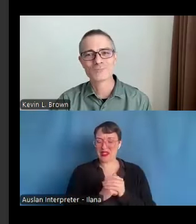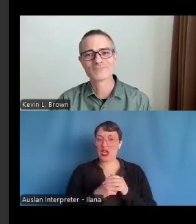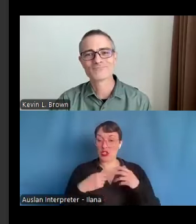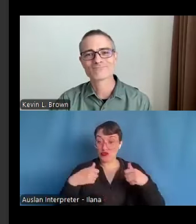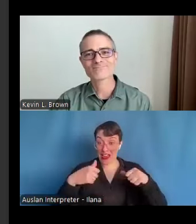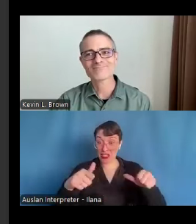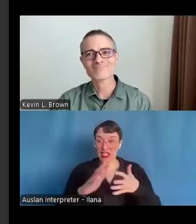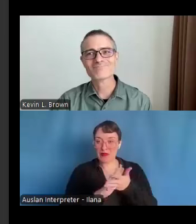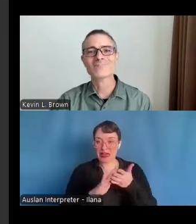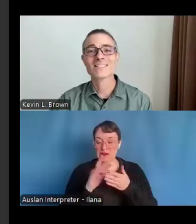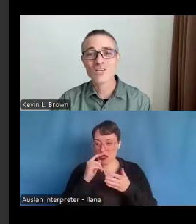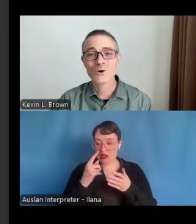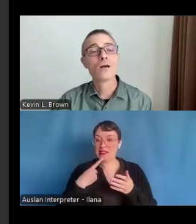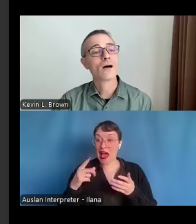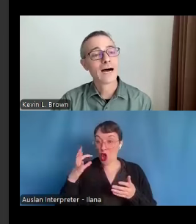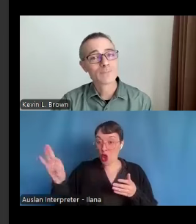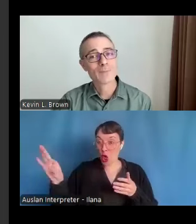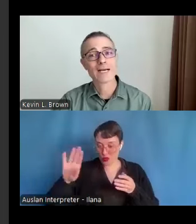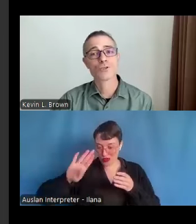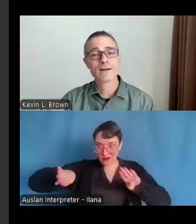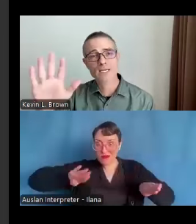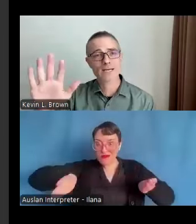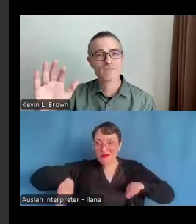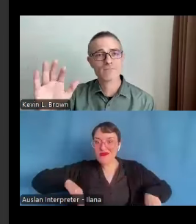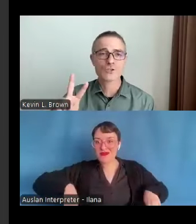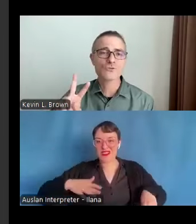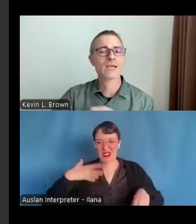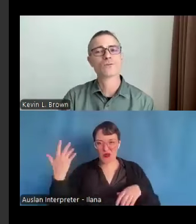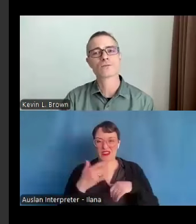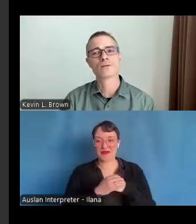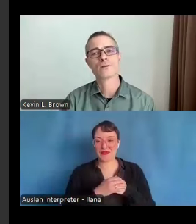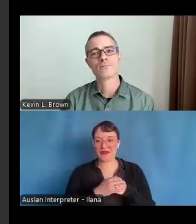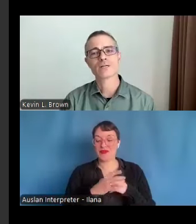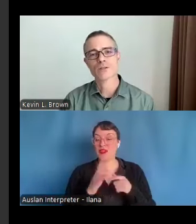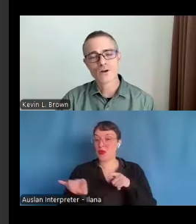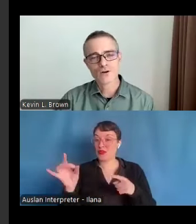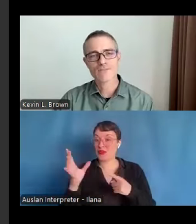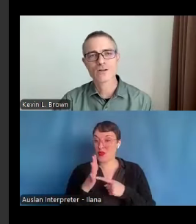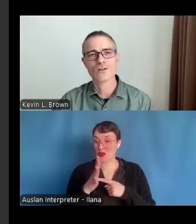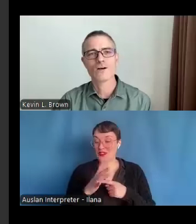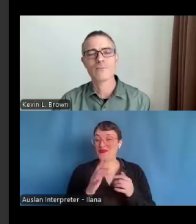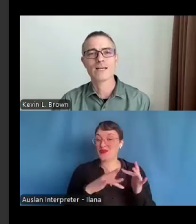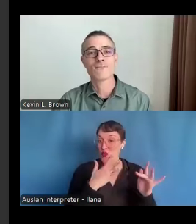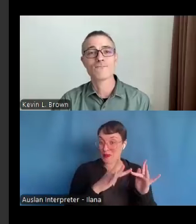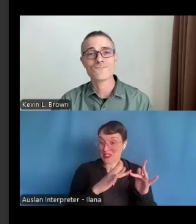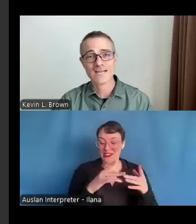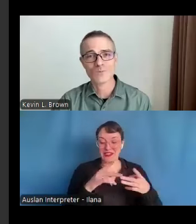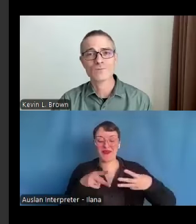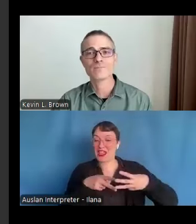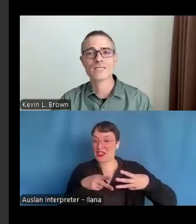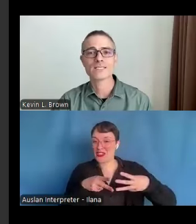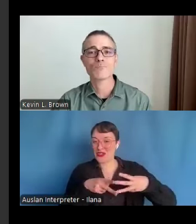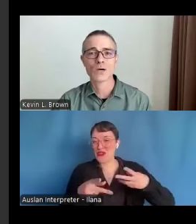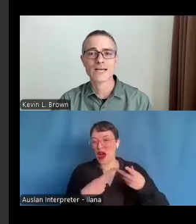no. So optimize your website and then two channels, because the third and final law of being